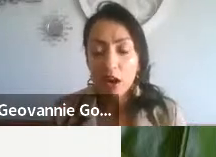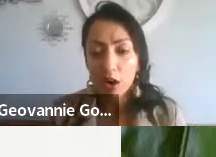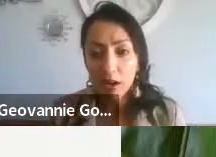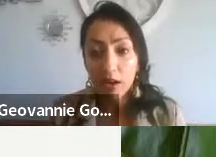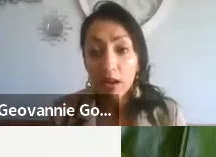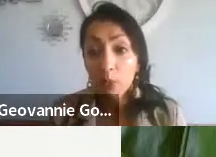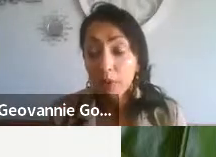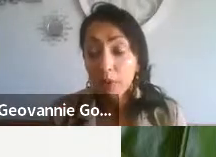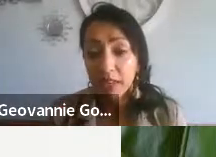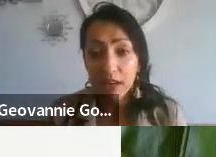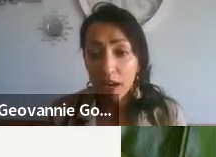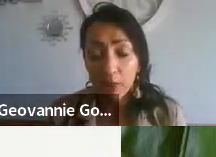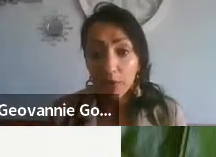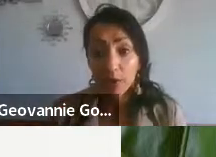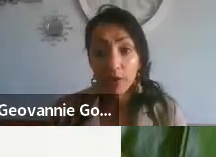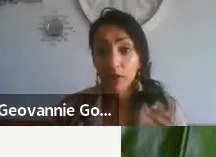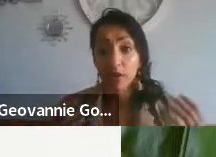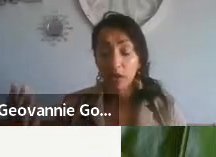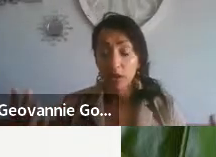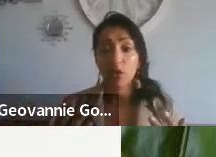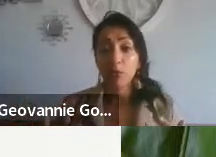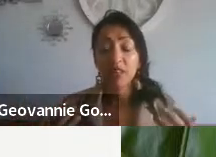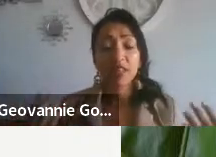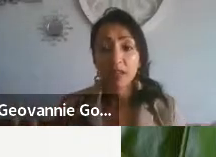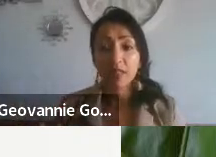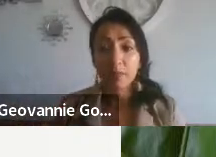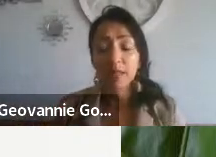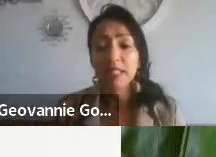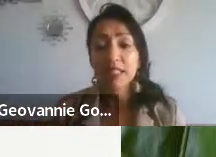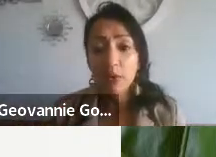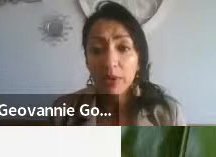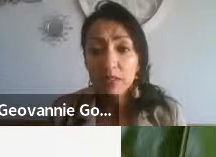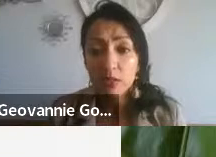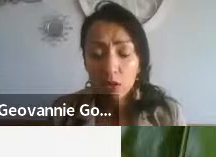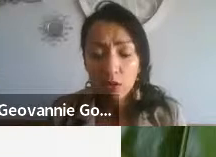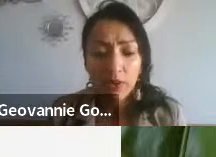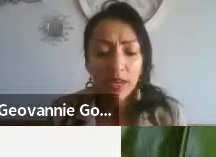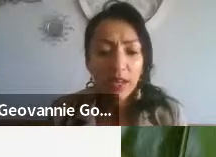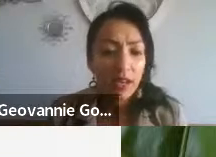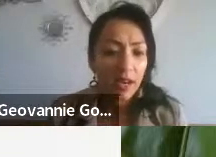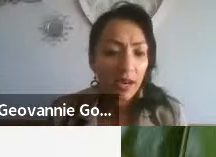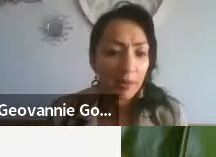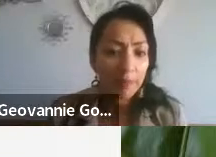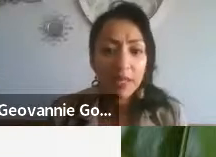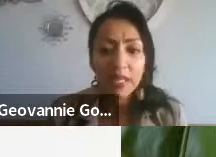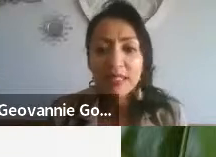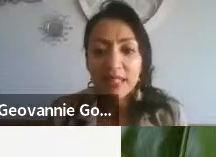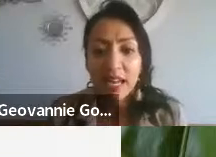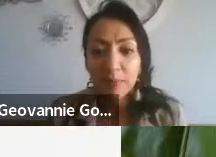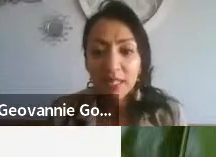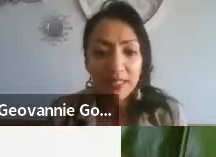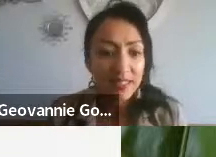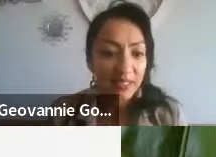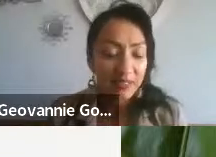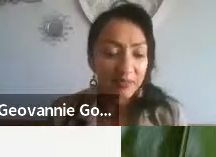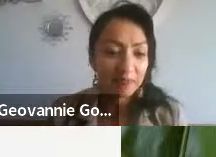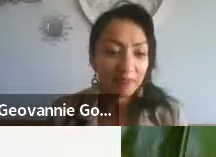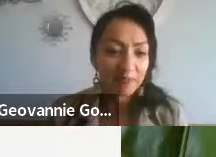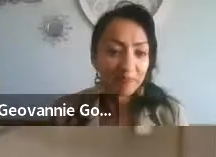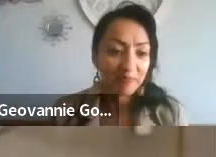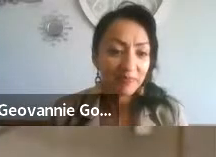communities that are within our, within the places that we serve. Next slide,